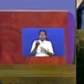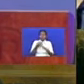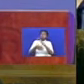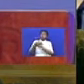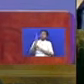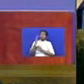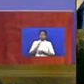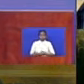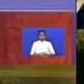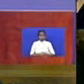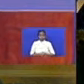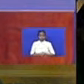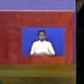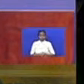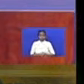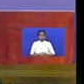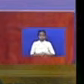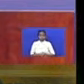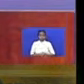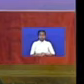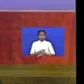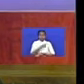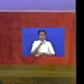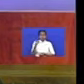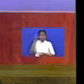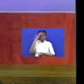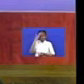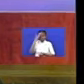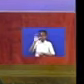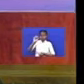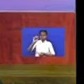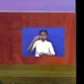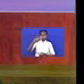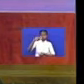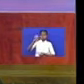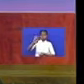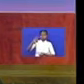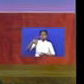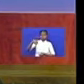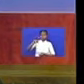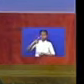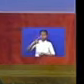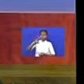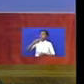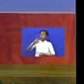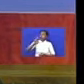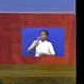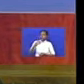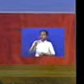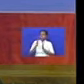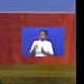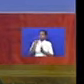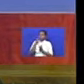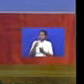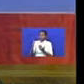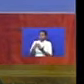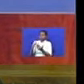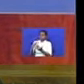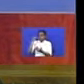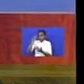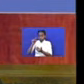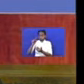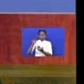shepherd's work is that the product of the shepherd is the sheep. And how the sheep appears in the